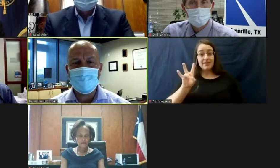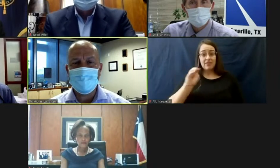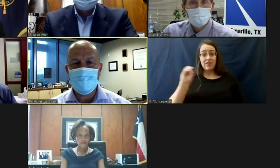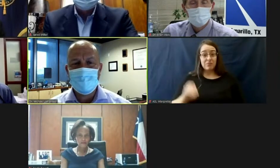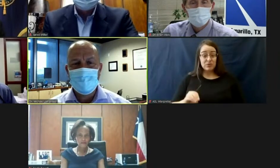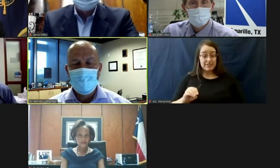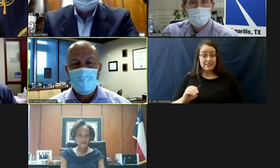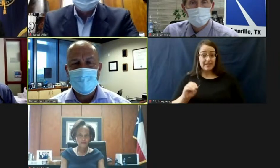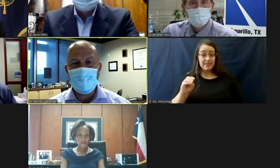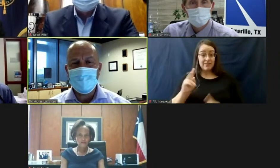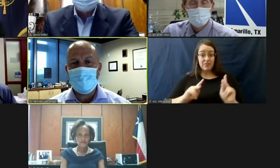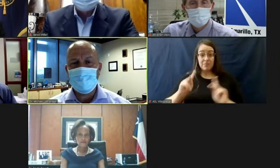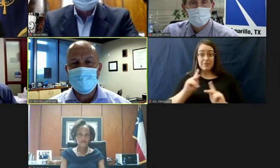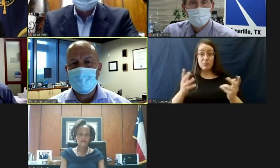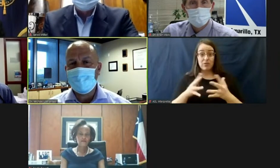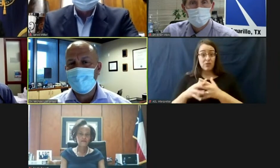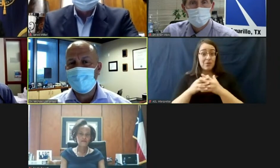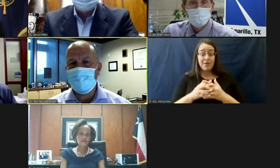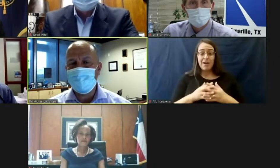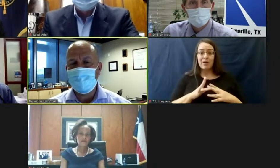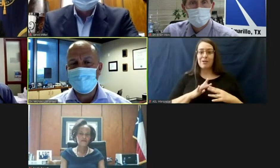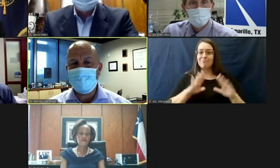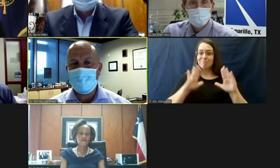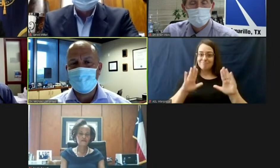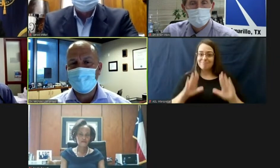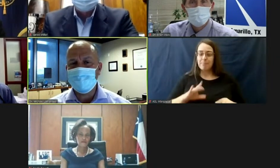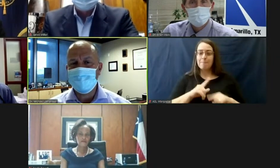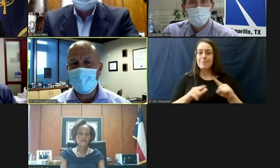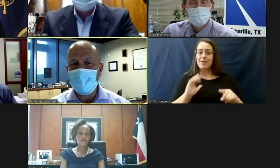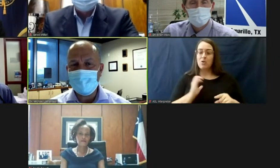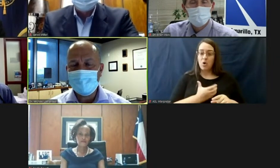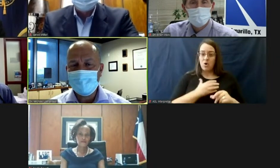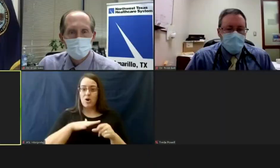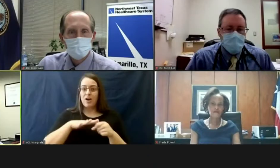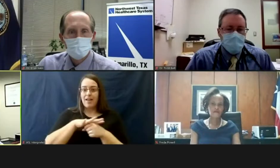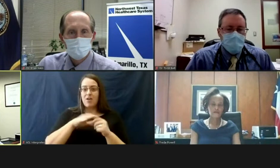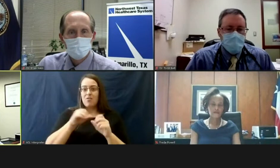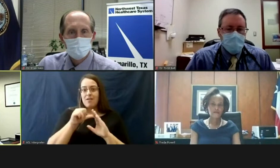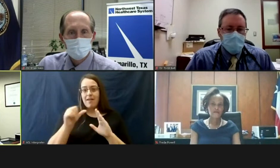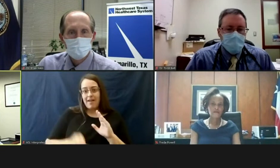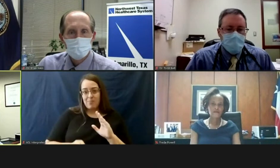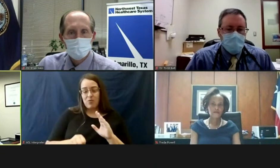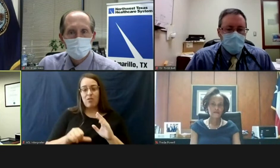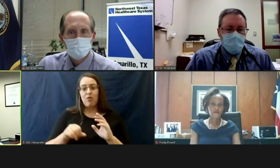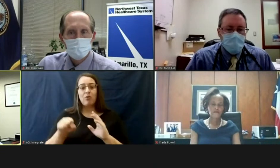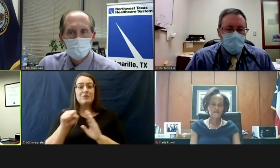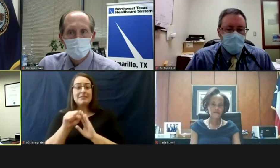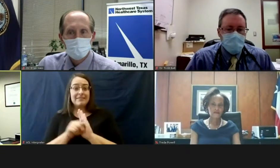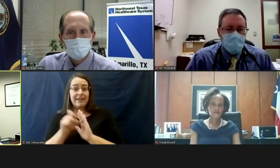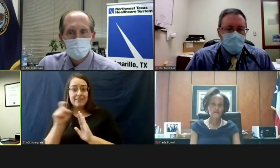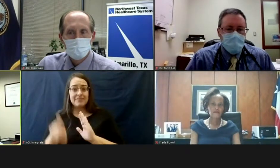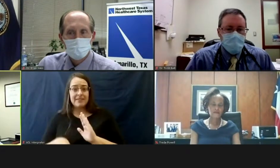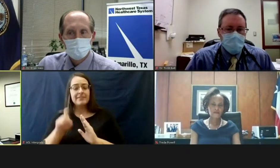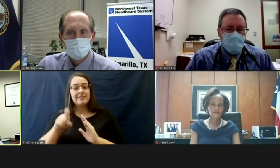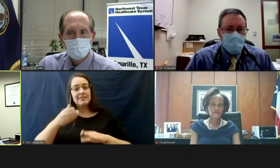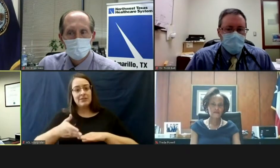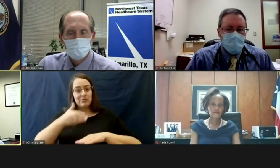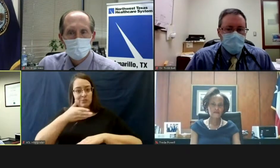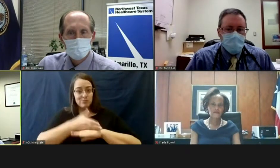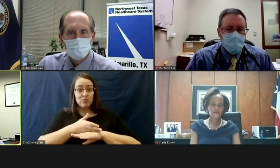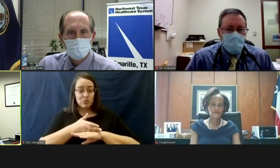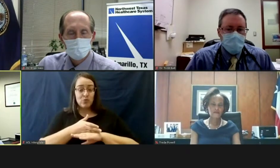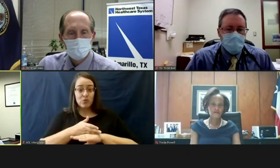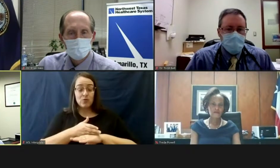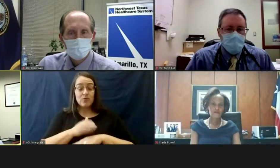is tremendous. We need to do a better job in our community and in our state with getting people vaccinated. If we do so,